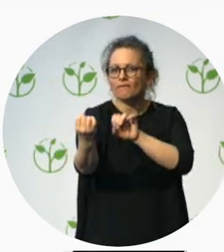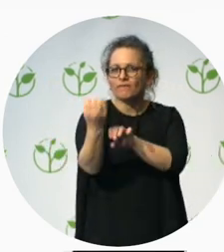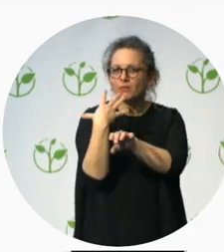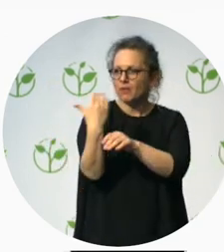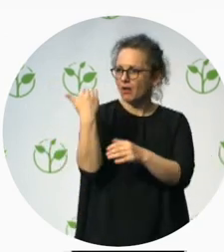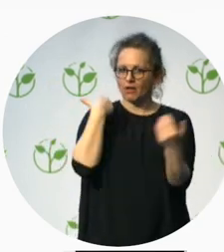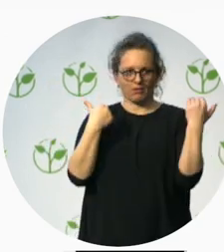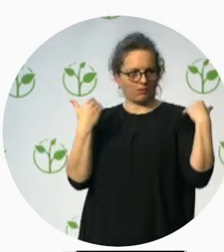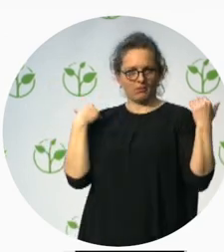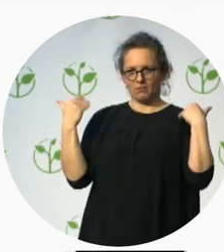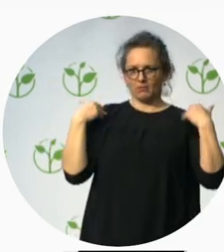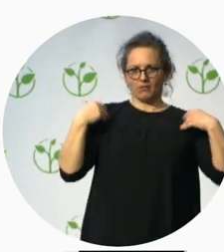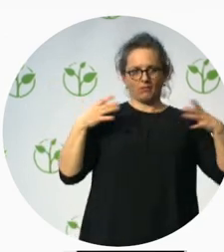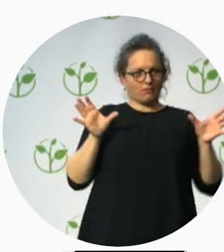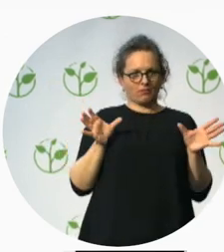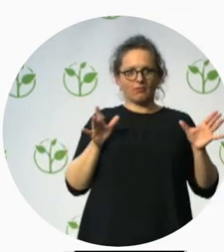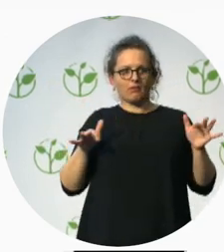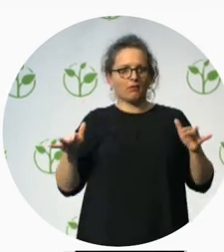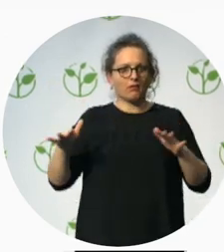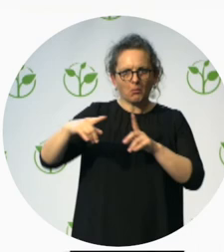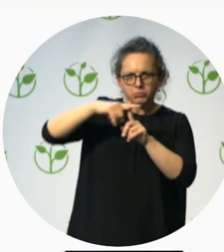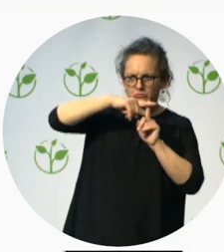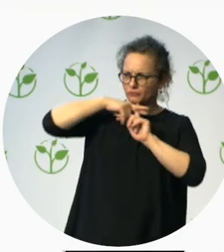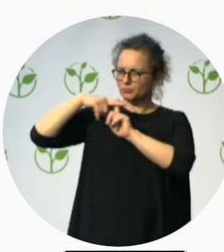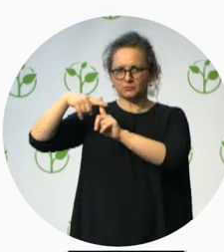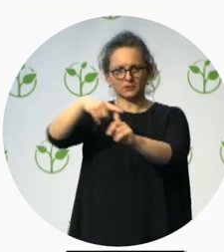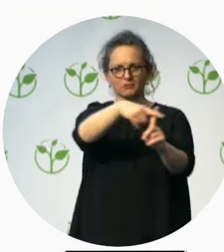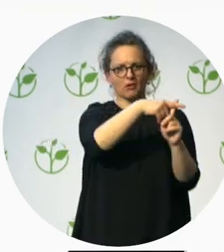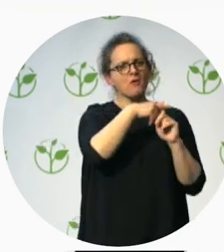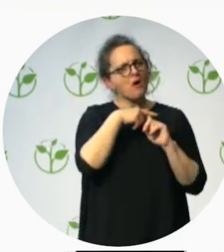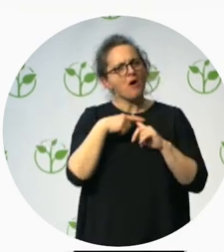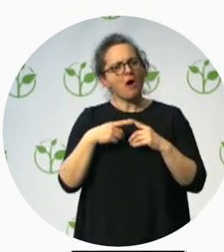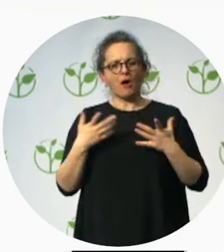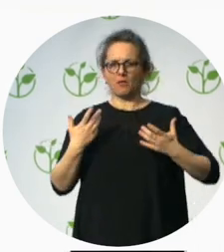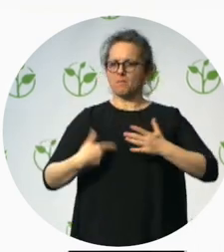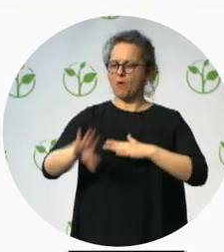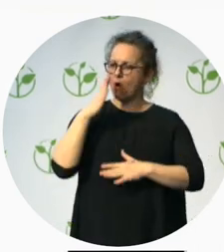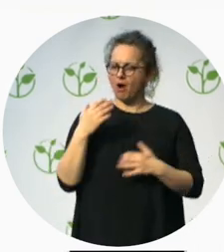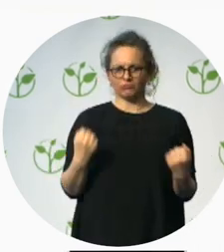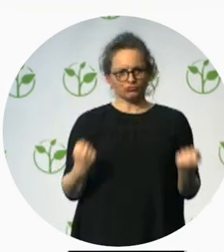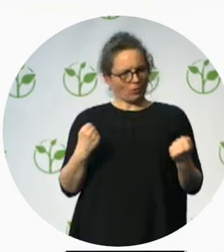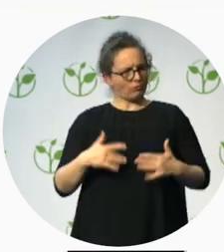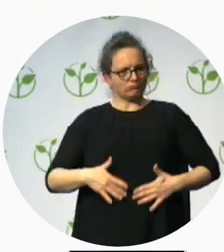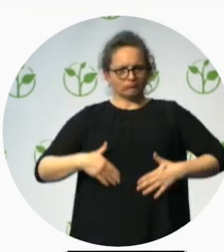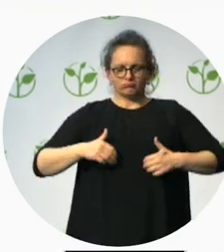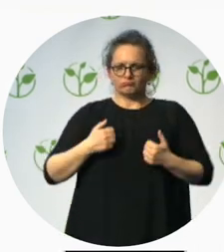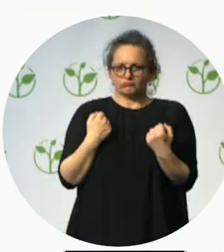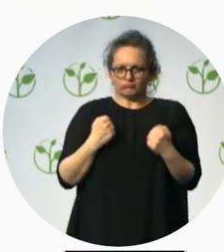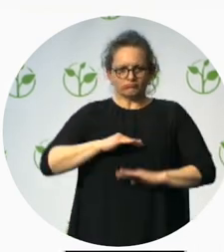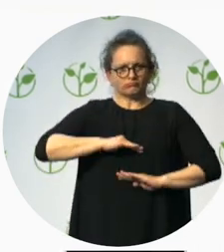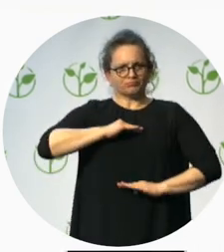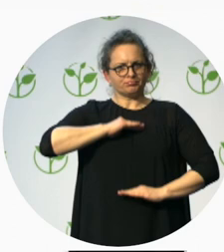initiative in this year. We will add special dialogues for business sectors, where we